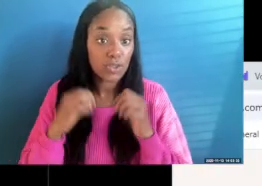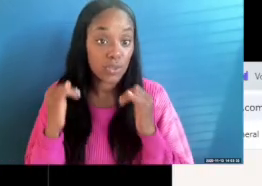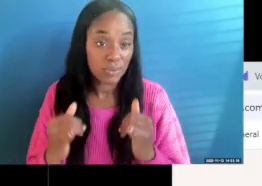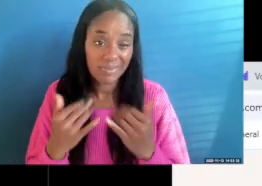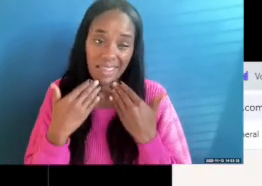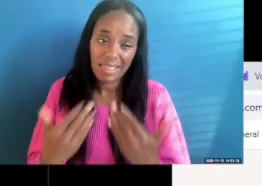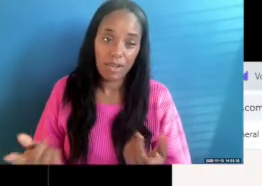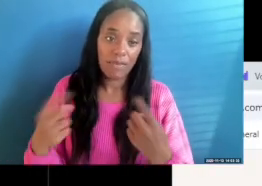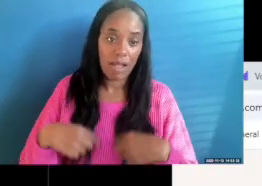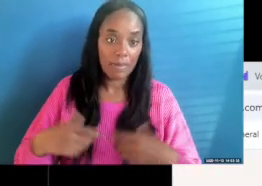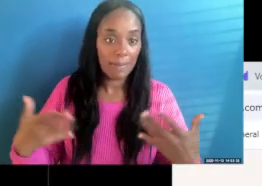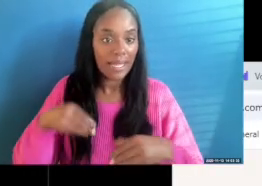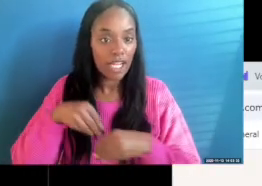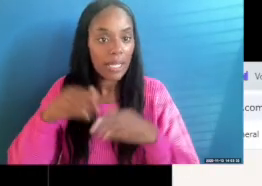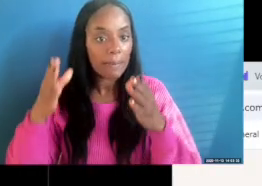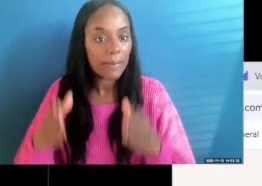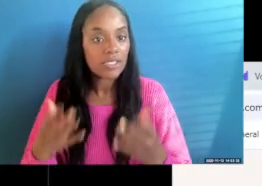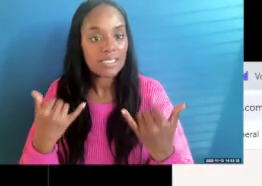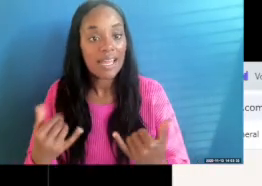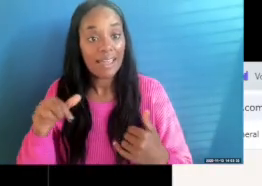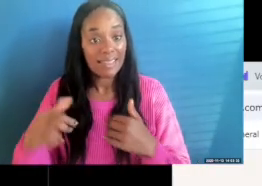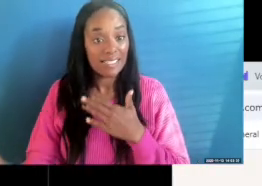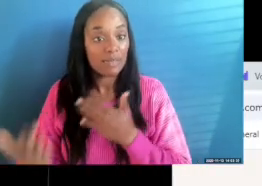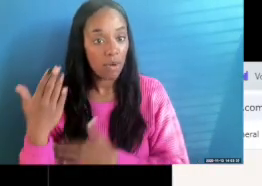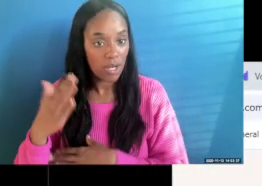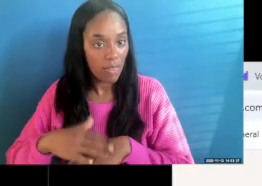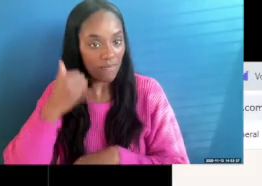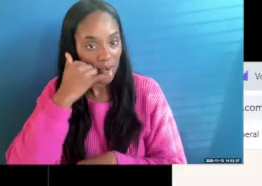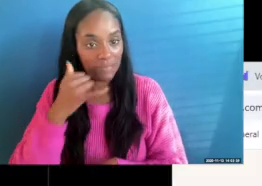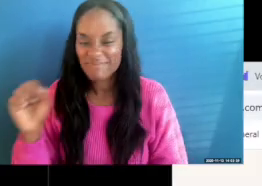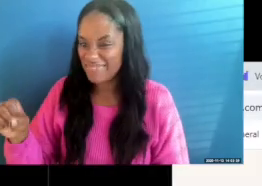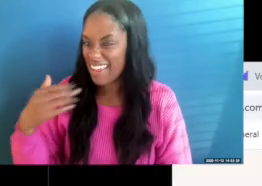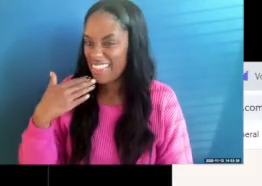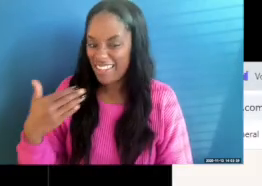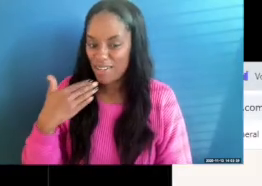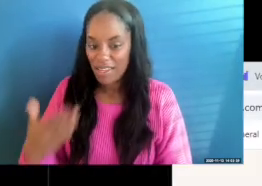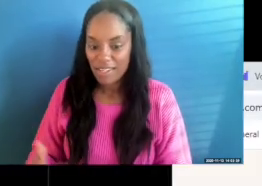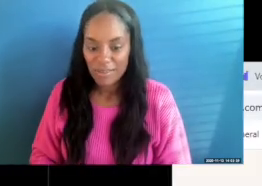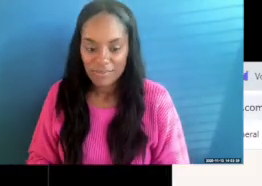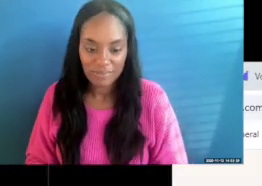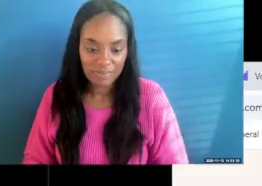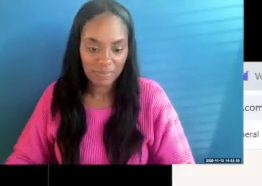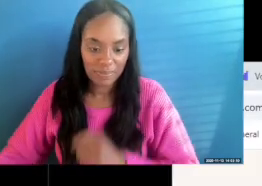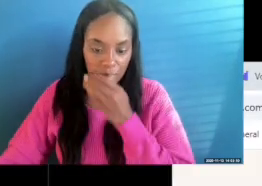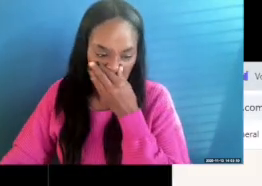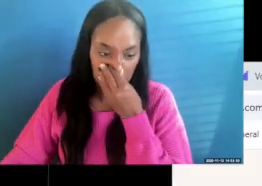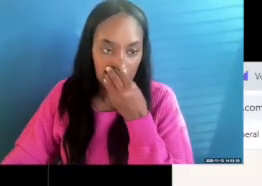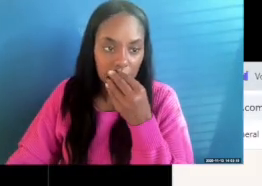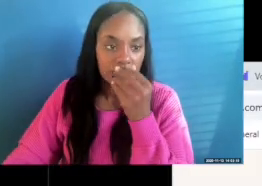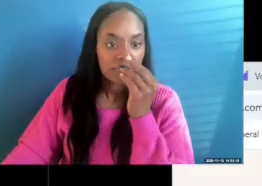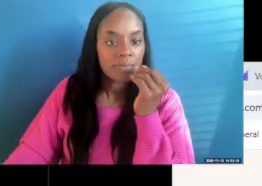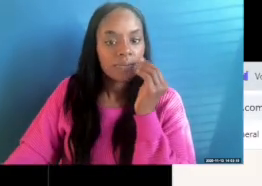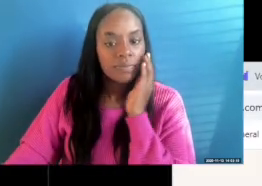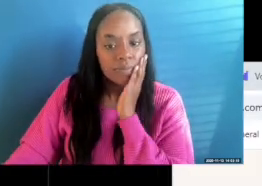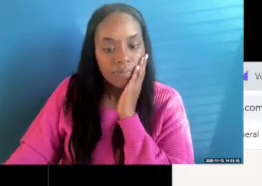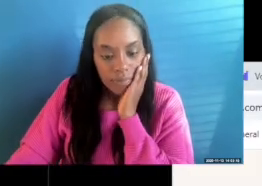And I need time the in the coffee, day. man. your comments We are need more so, energy right now. they're Thank so you. right on, so well taken, and I love the point about people